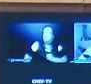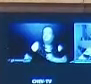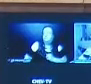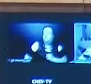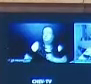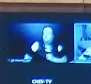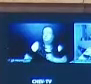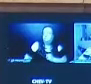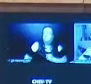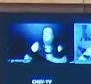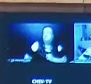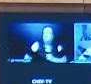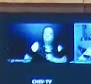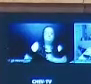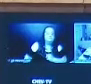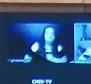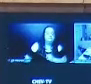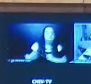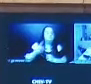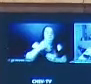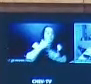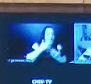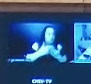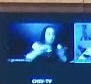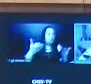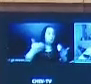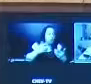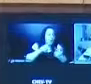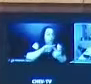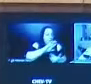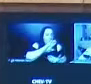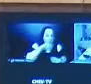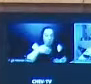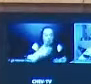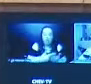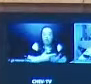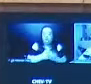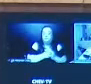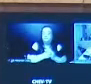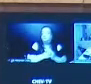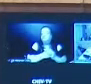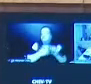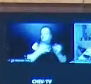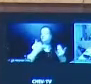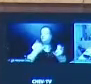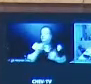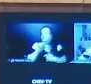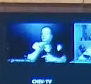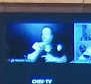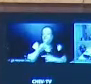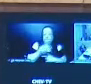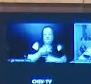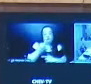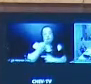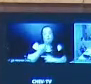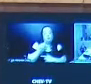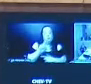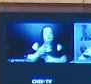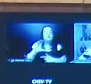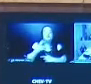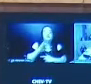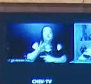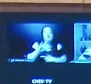Good. Welcome, everyone, to the April 2026 Cheverly Town